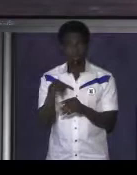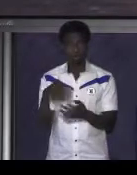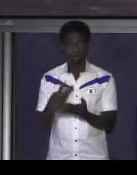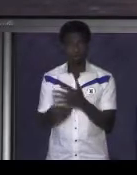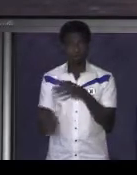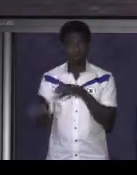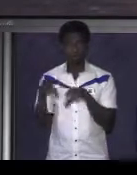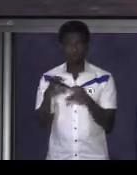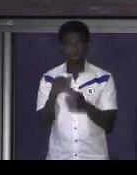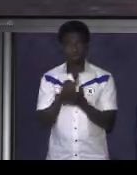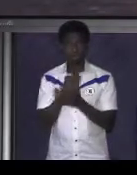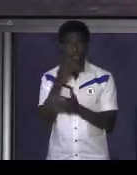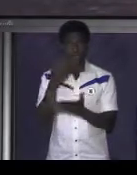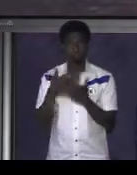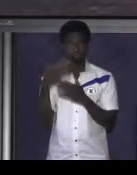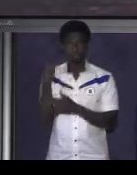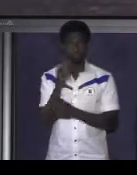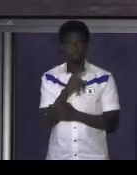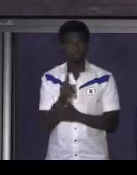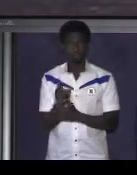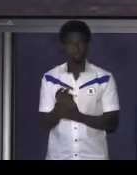done. That's good of you.